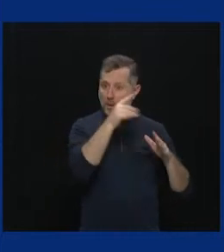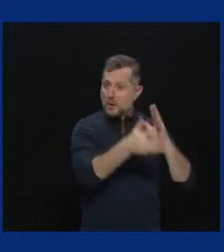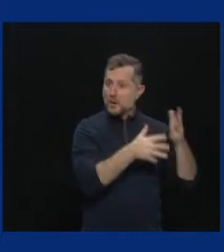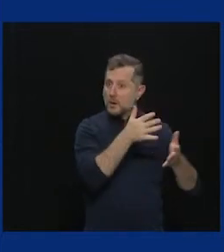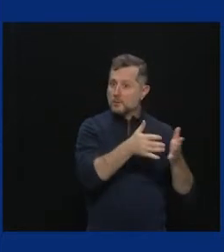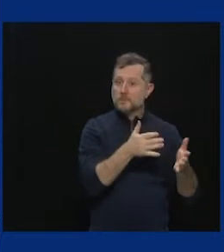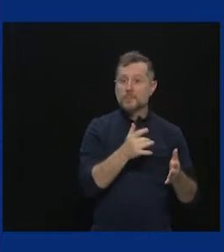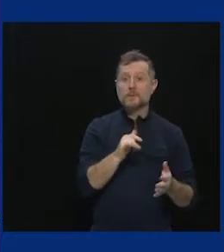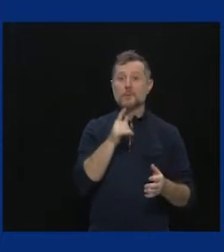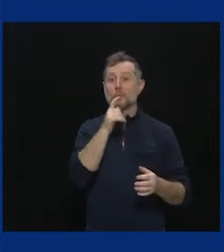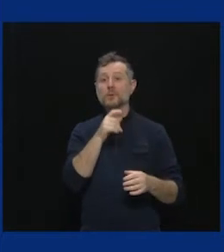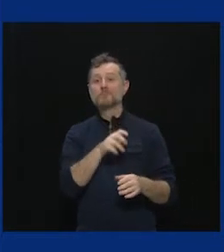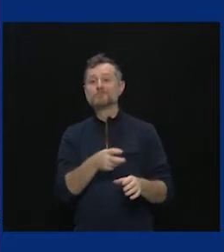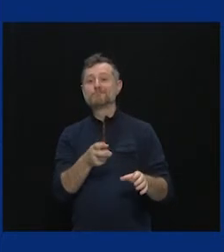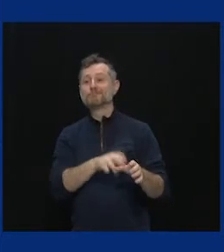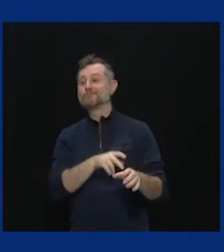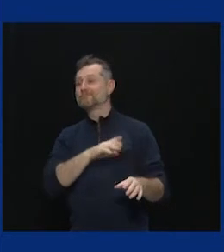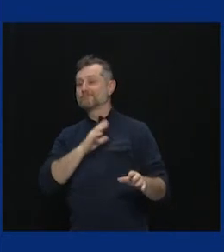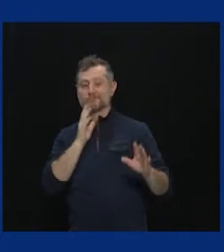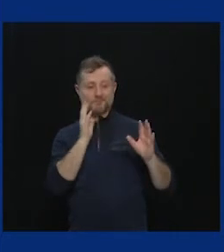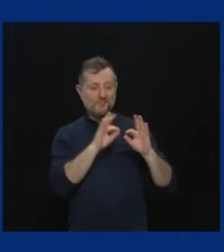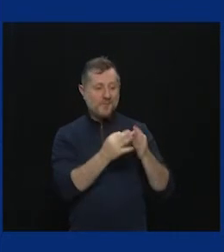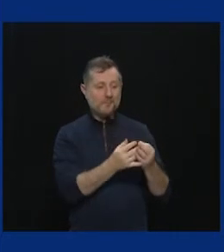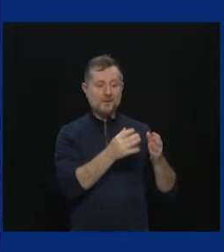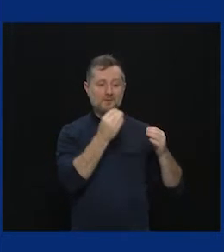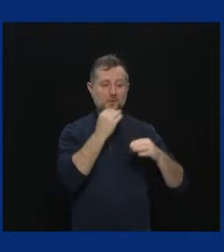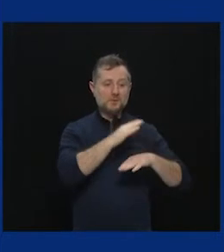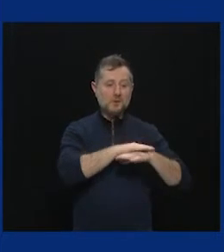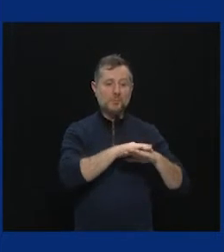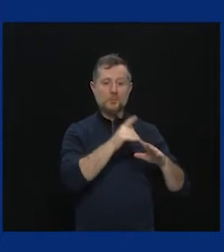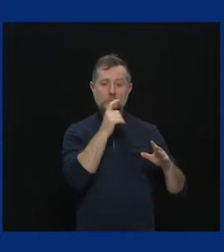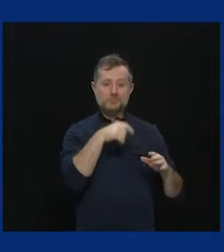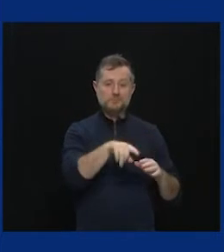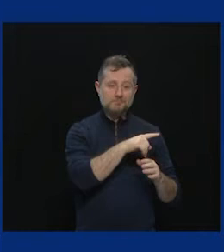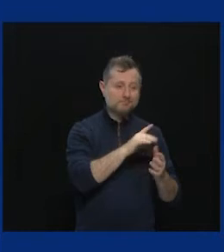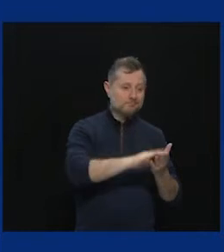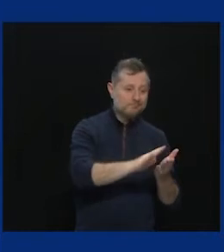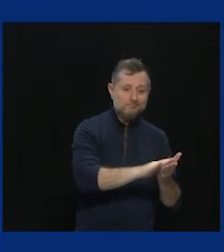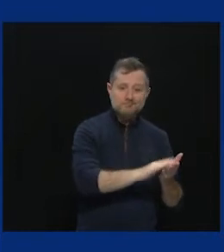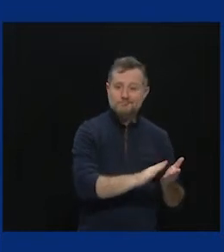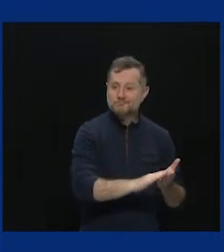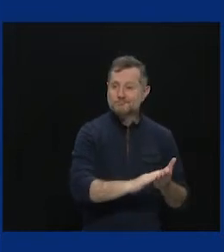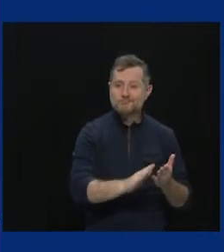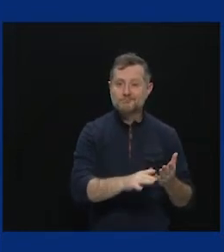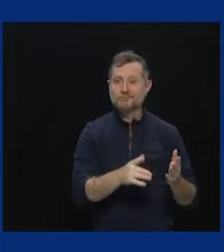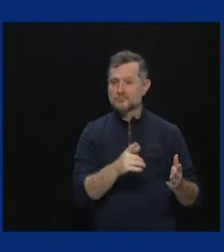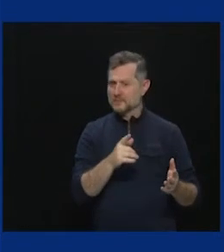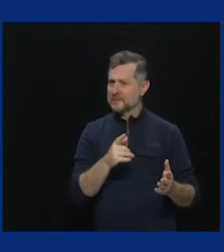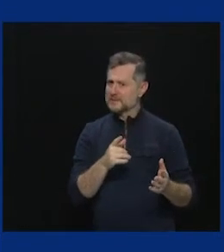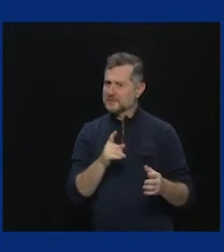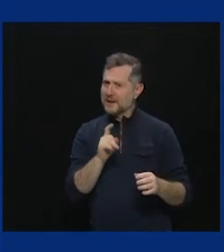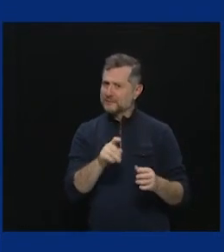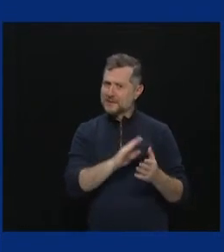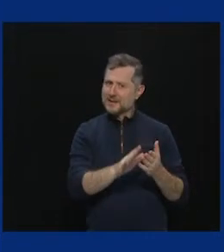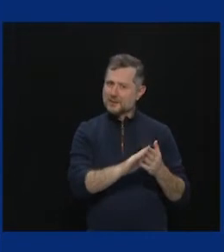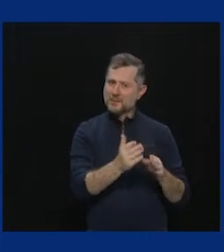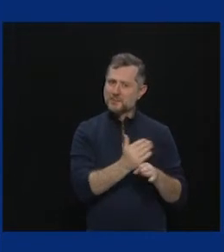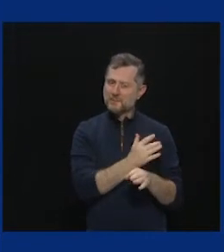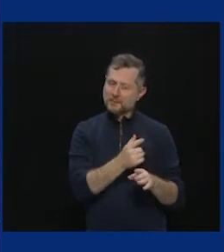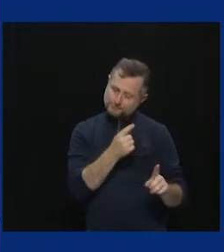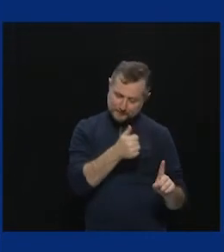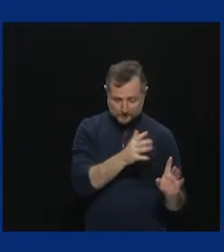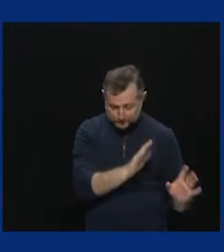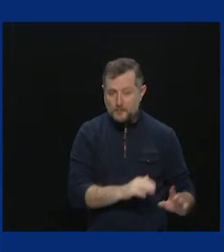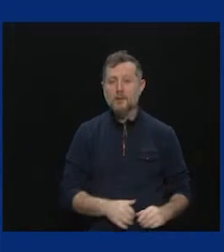up and leave half your food on the table, which you never should do. You should clean up after yourselves. These are the people who play all kinds of roles.